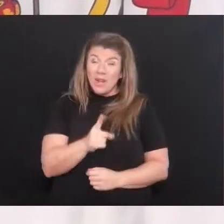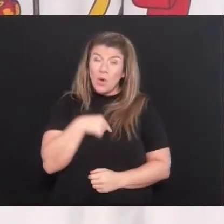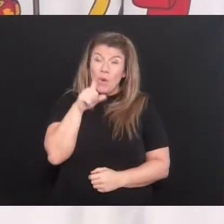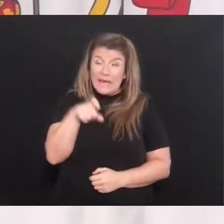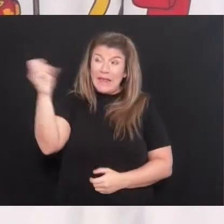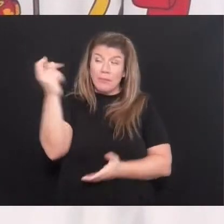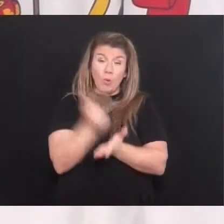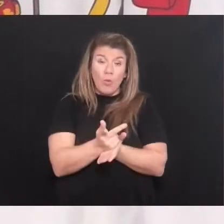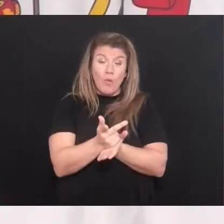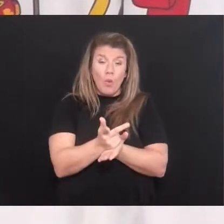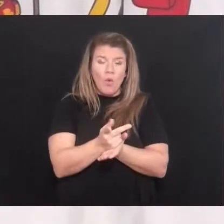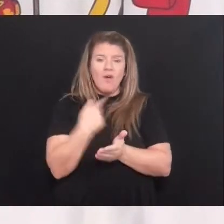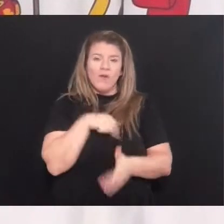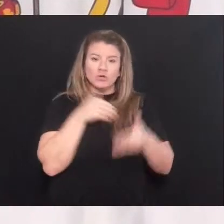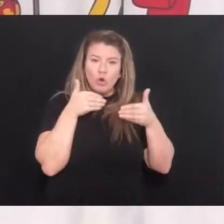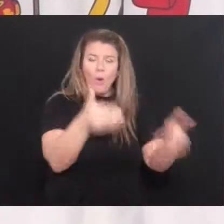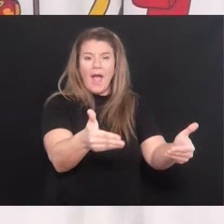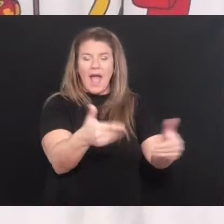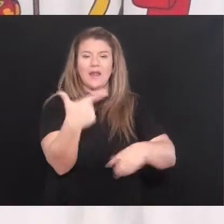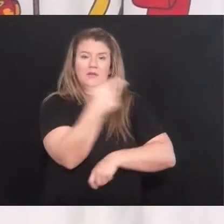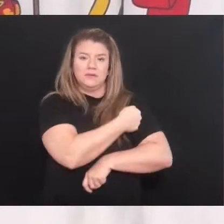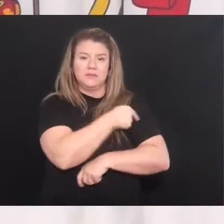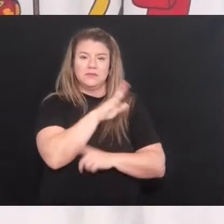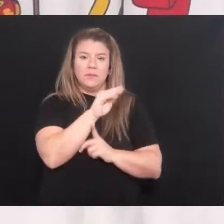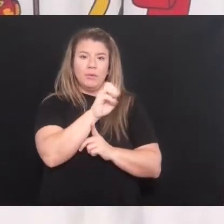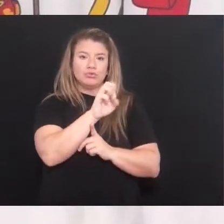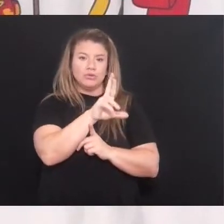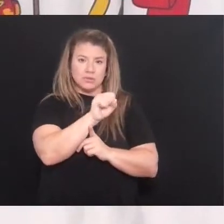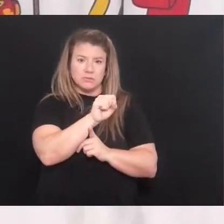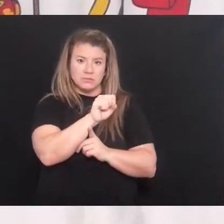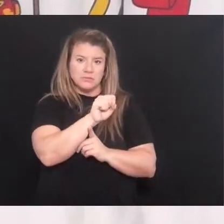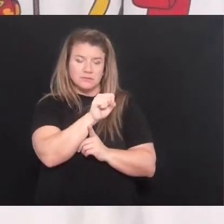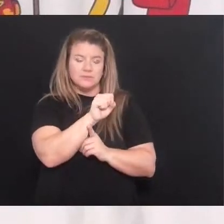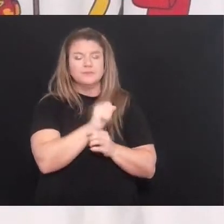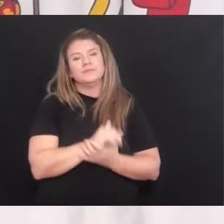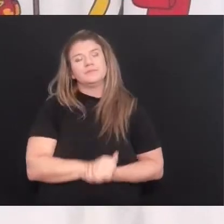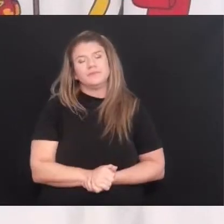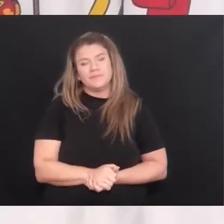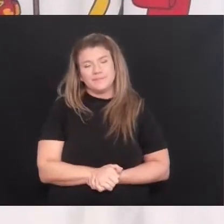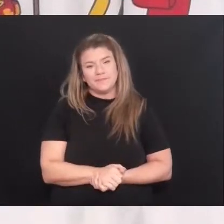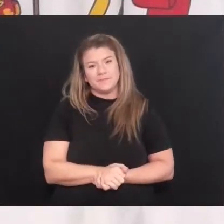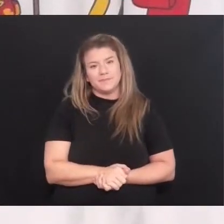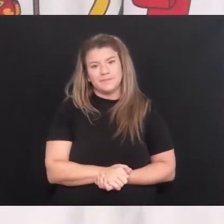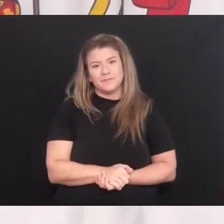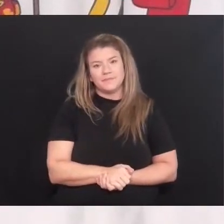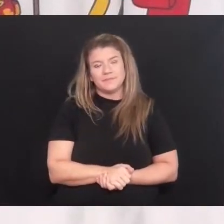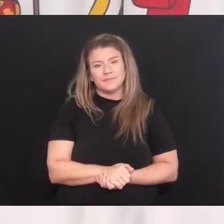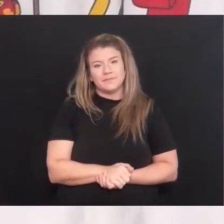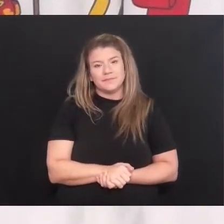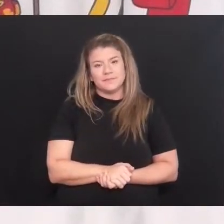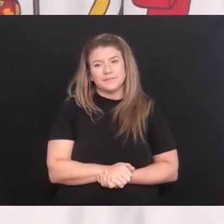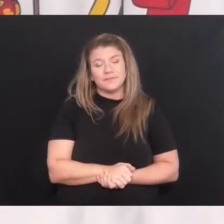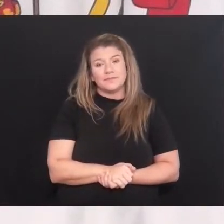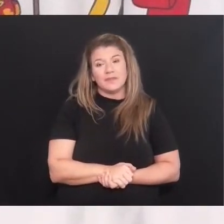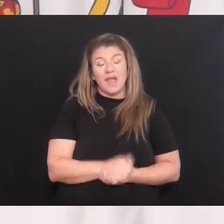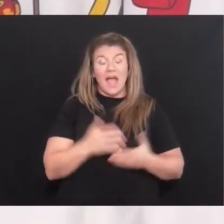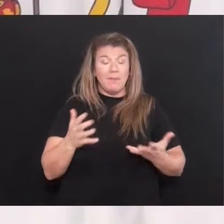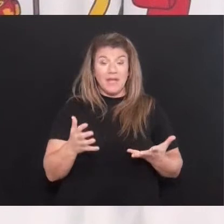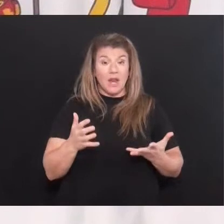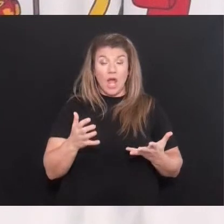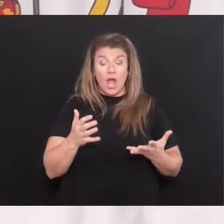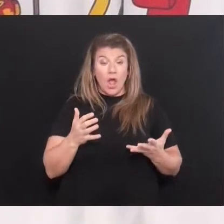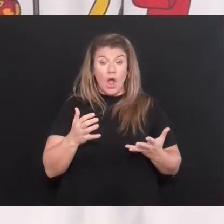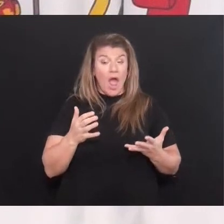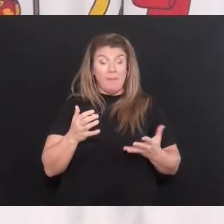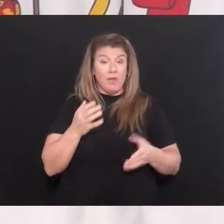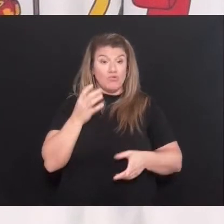approval to be able to go with the booster shots. From the standpoint of leading the nation, we came